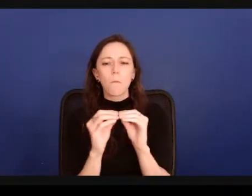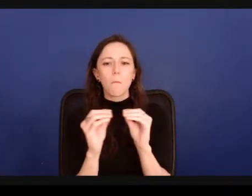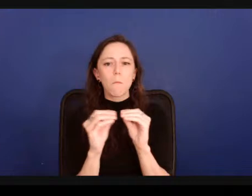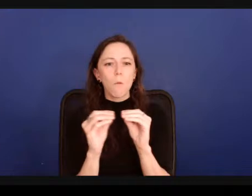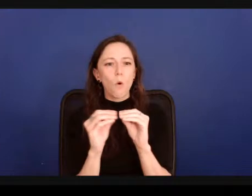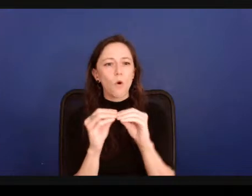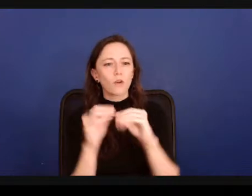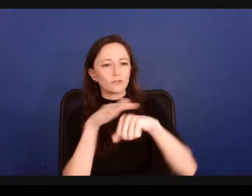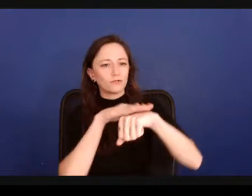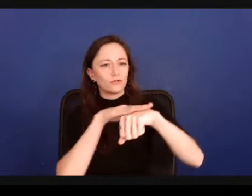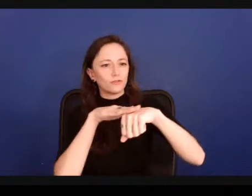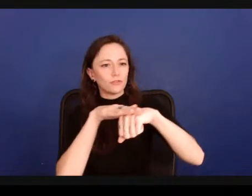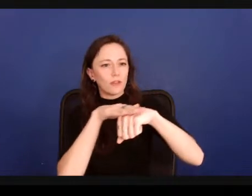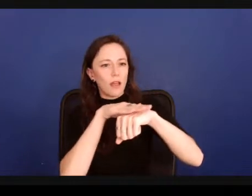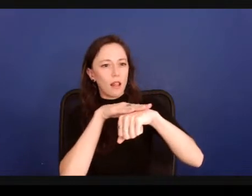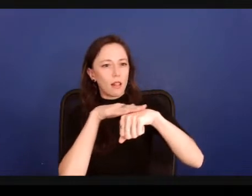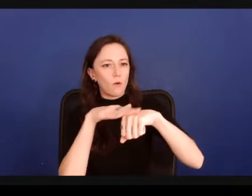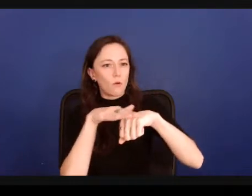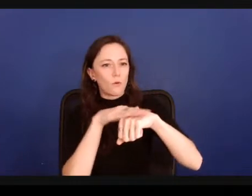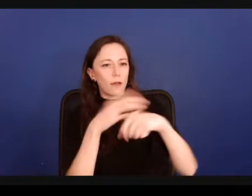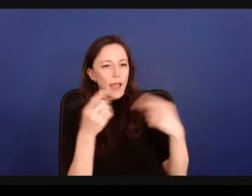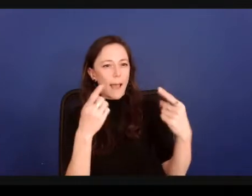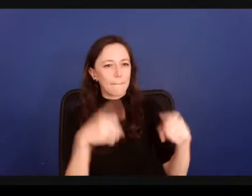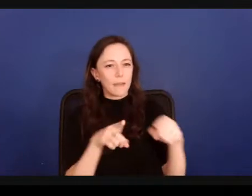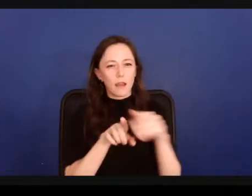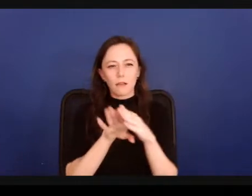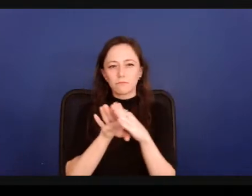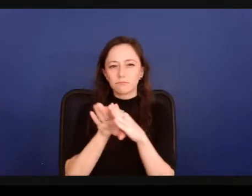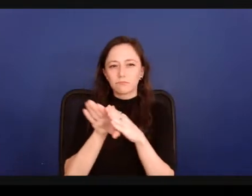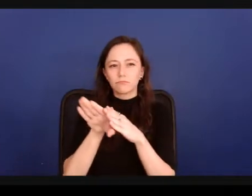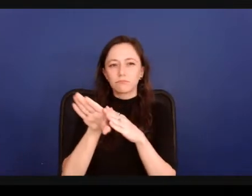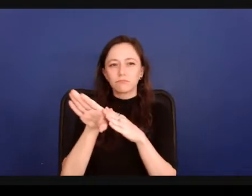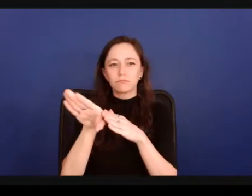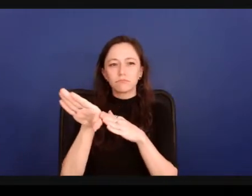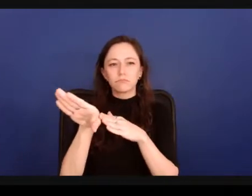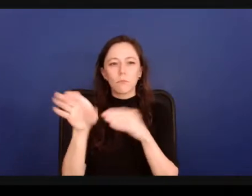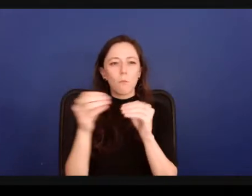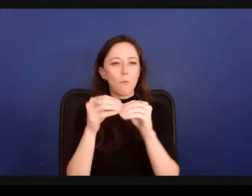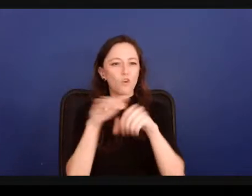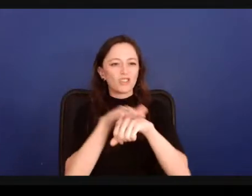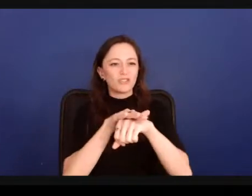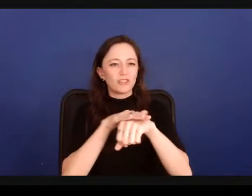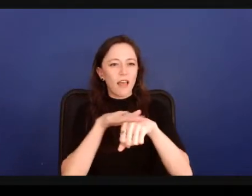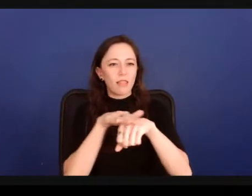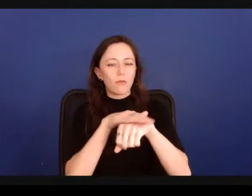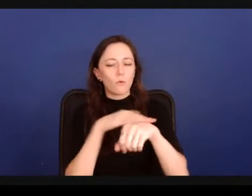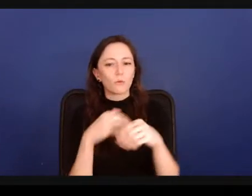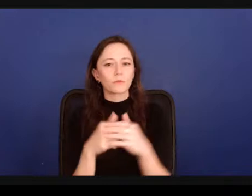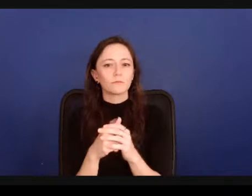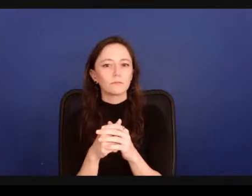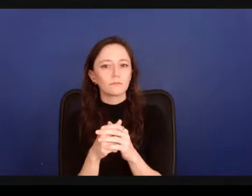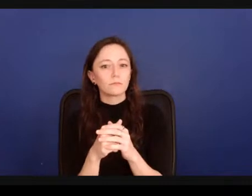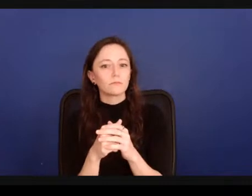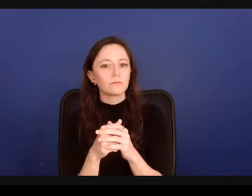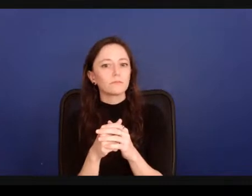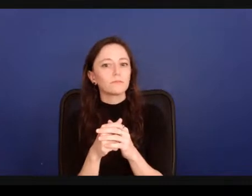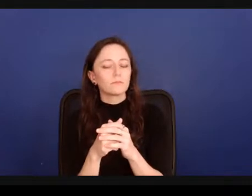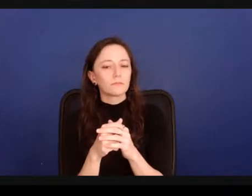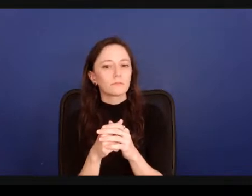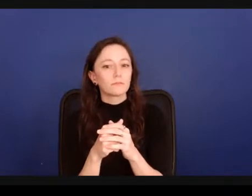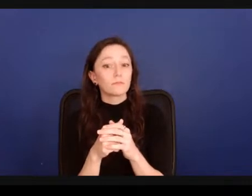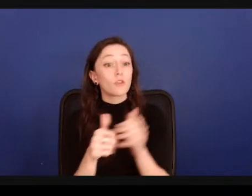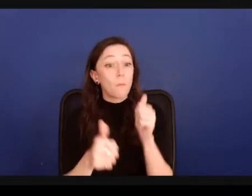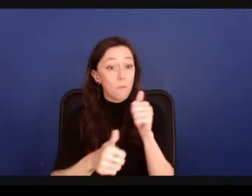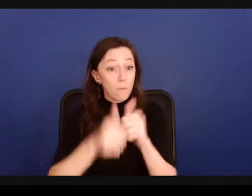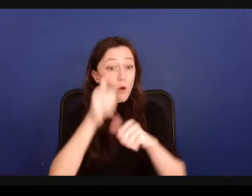shallower with each pulse here. Right? And not only that, the ones that are in the shallowest above